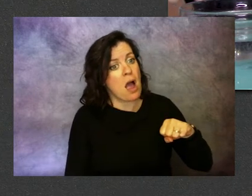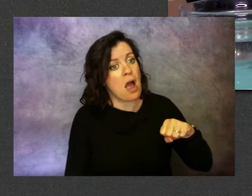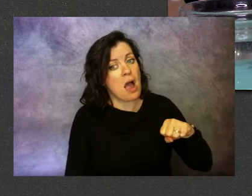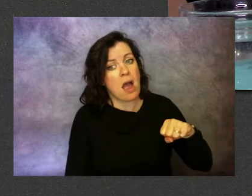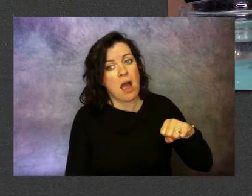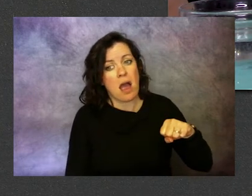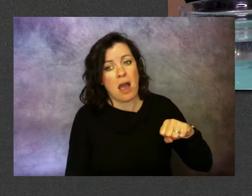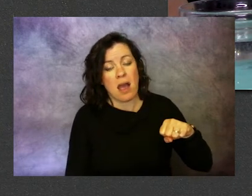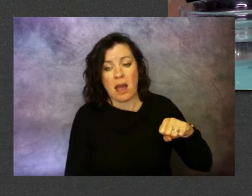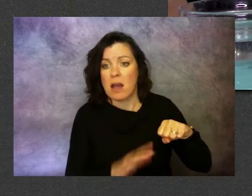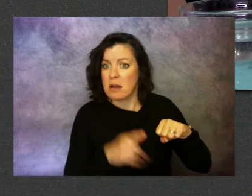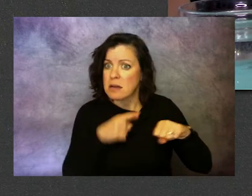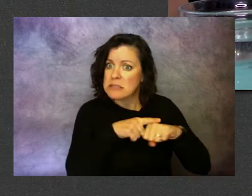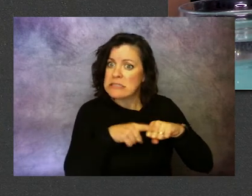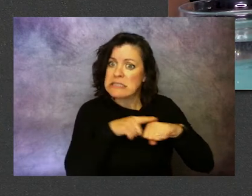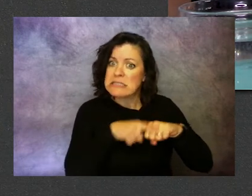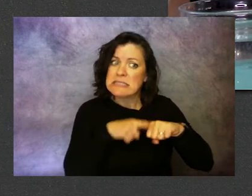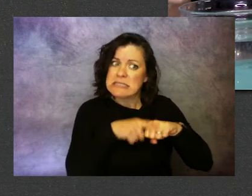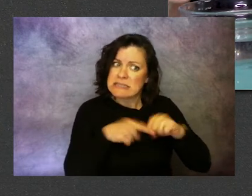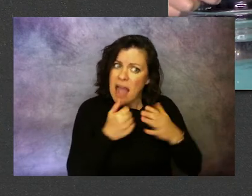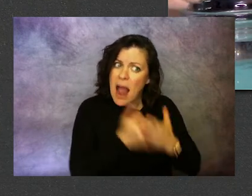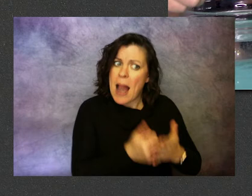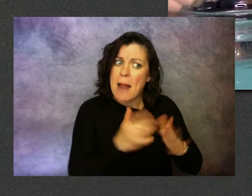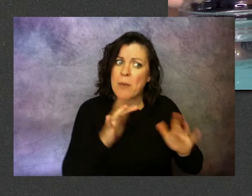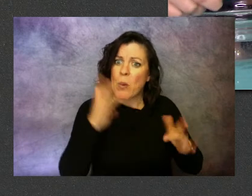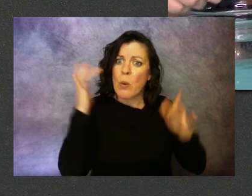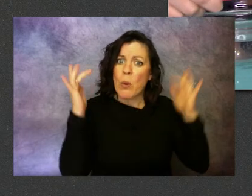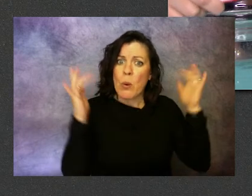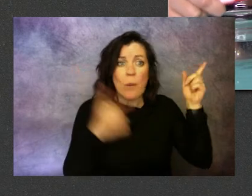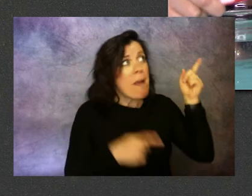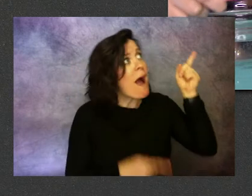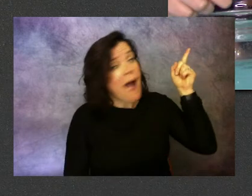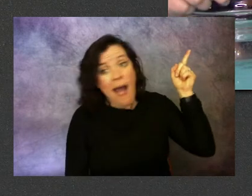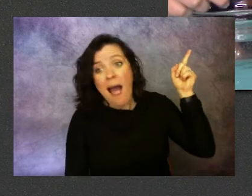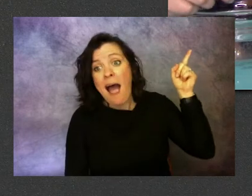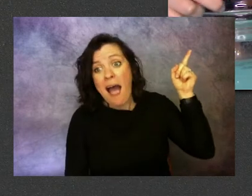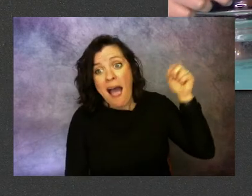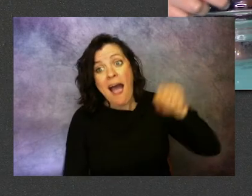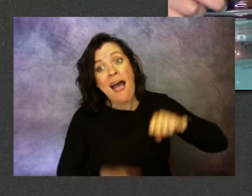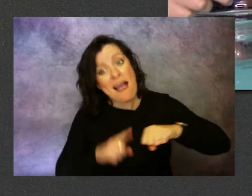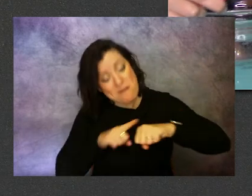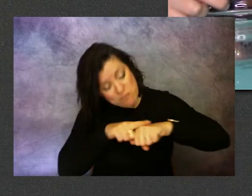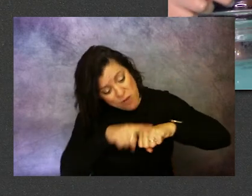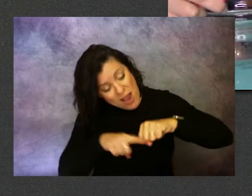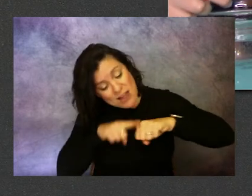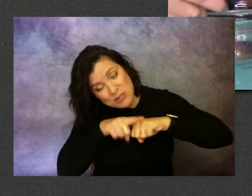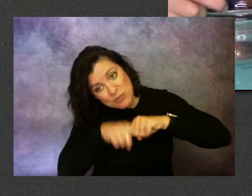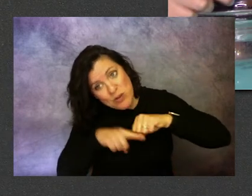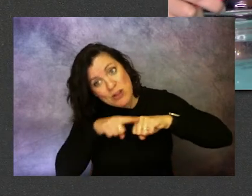Give your teeth a treat. Brush up and down and all around.